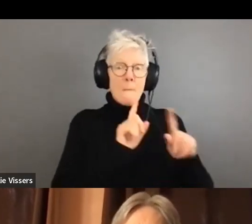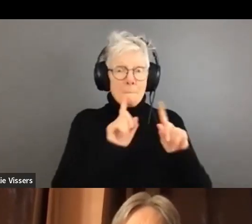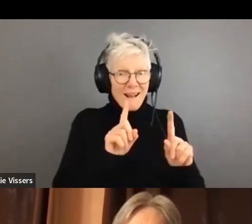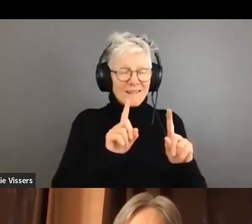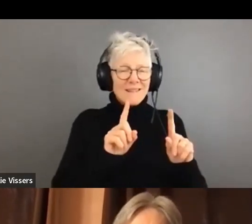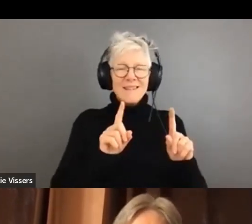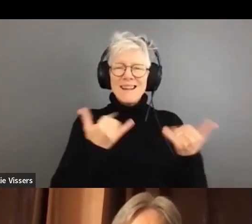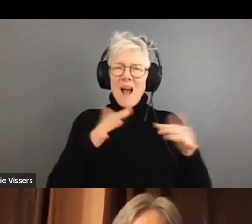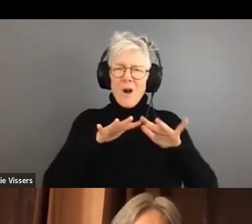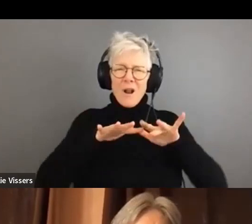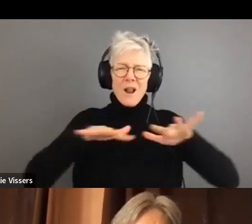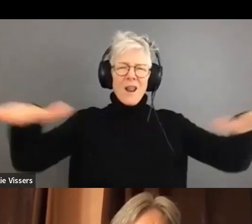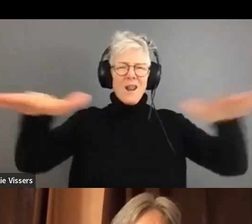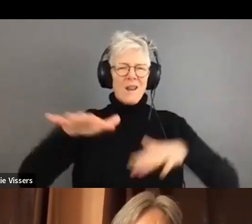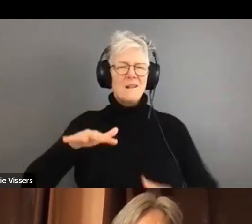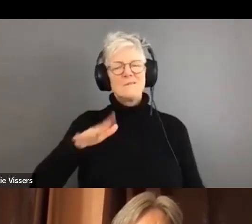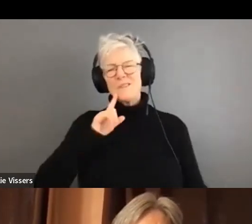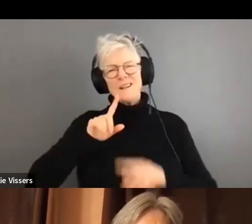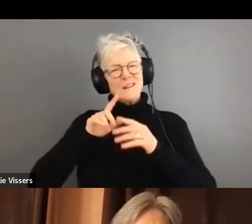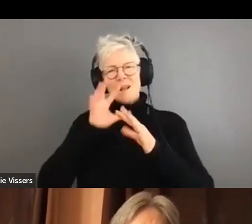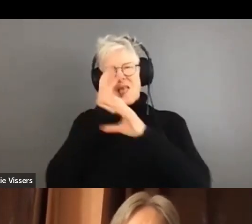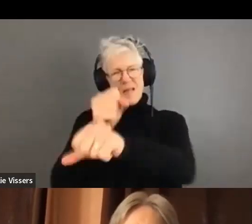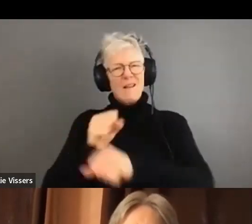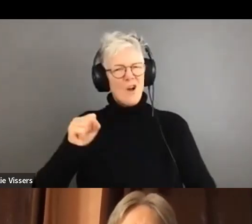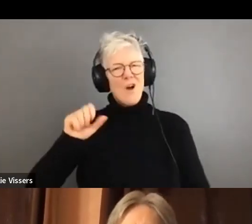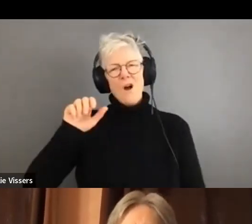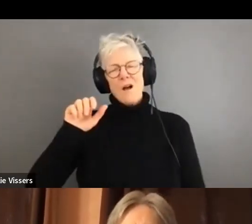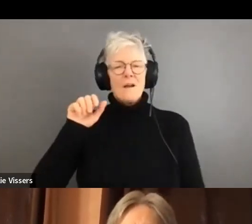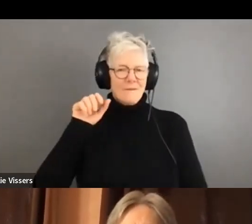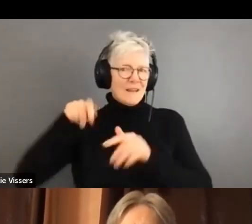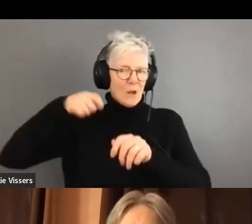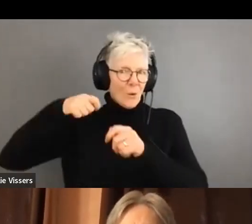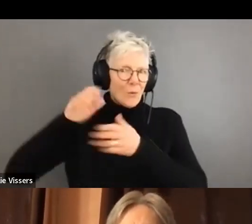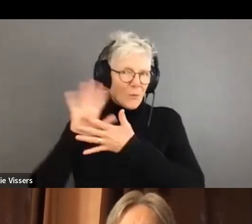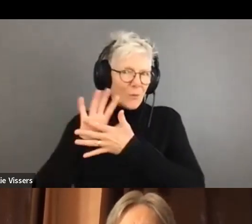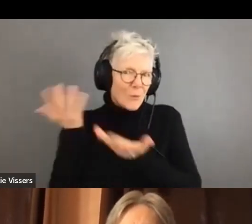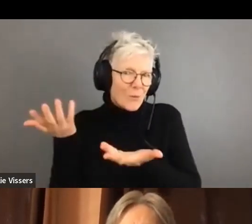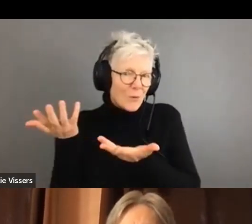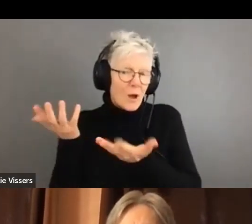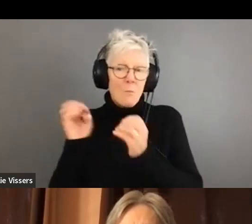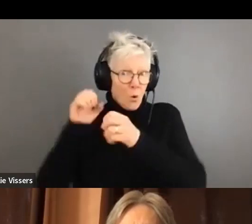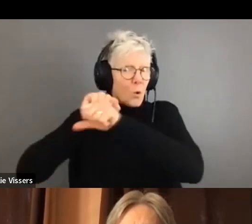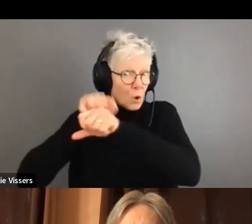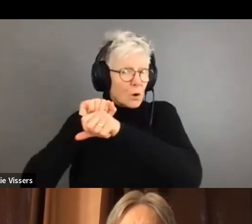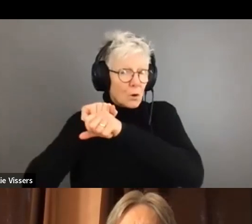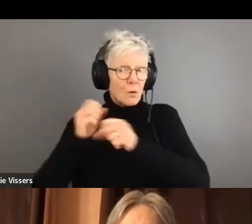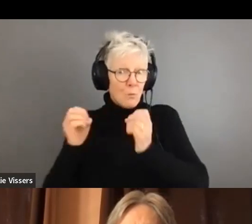Video takes more preparation, more work. I would say,